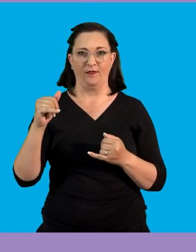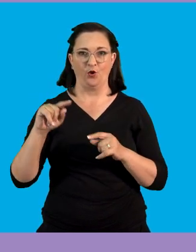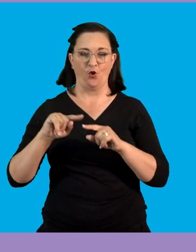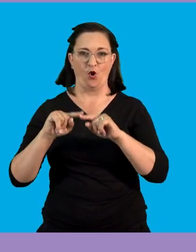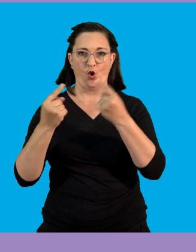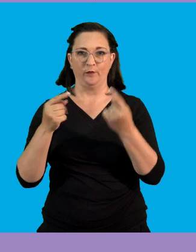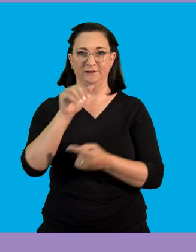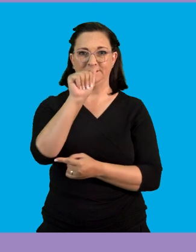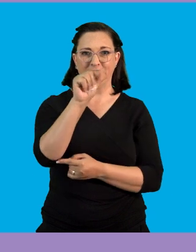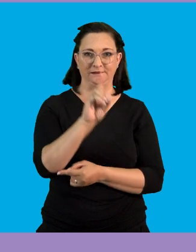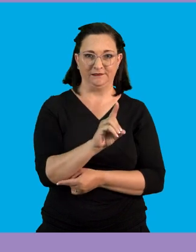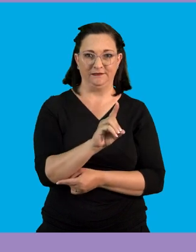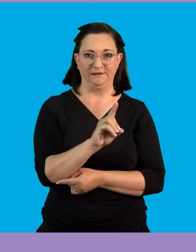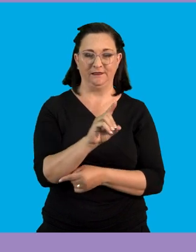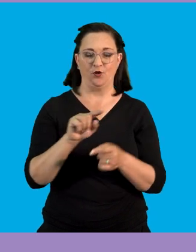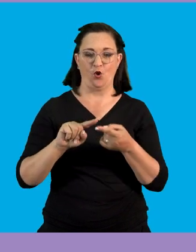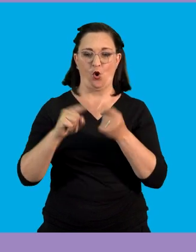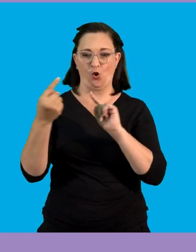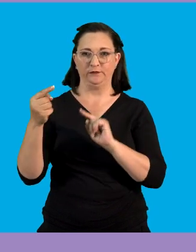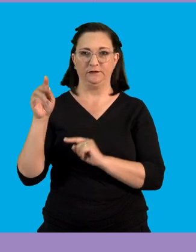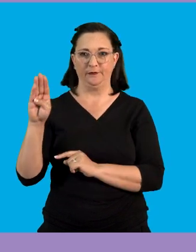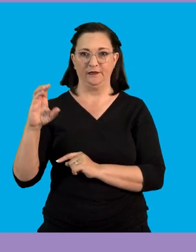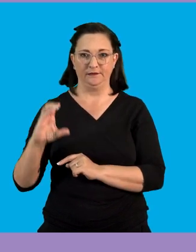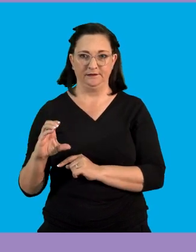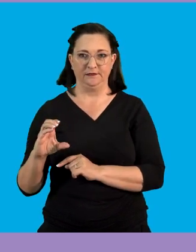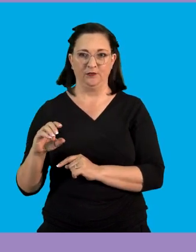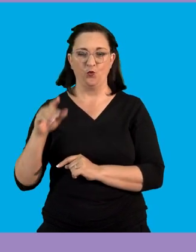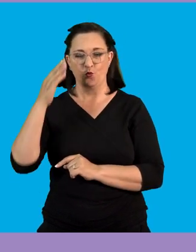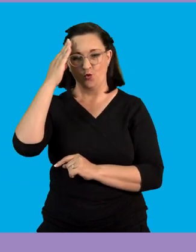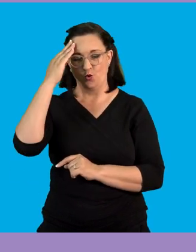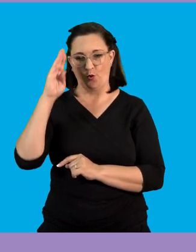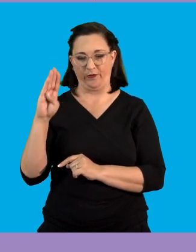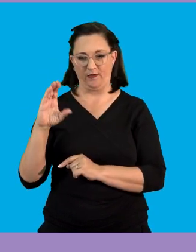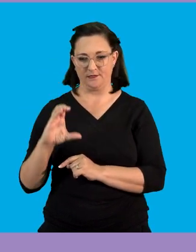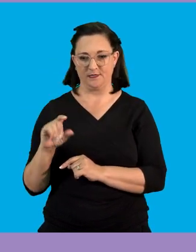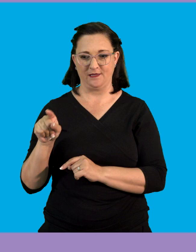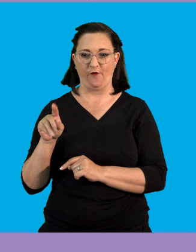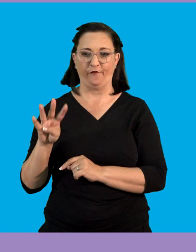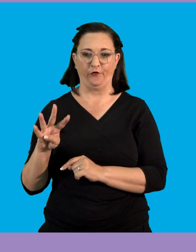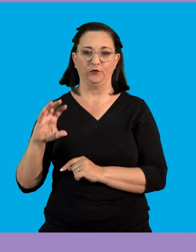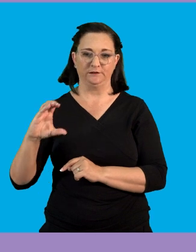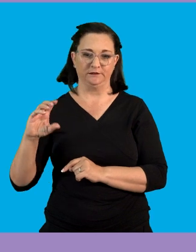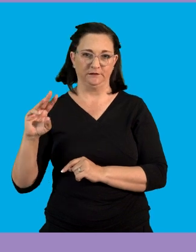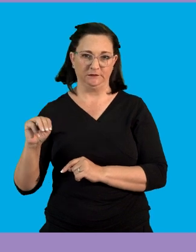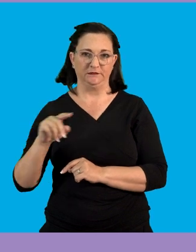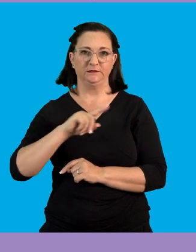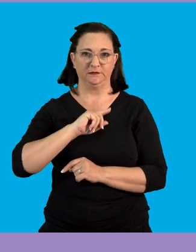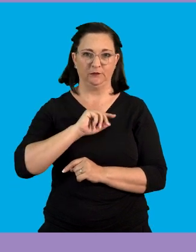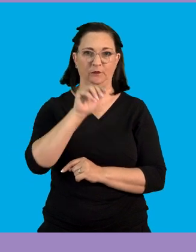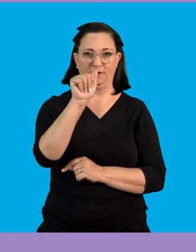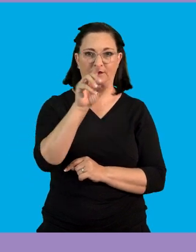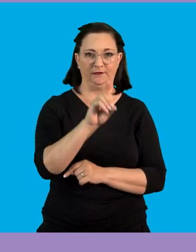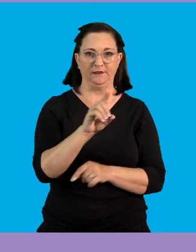It's opposite. AD is opposite BC and BC is 4 centimeters. Therefore, AD is also